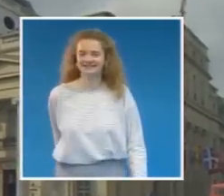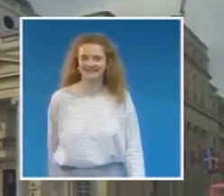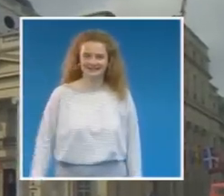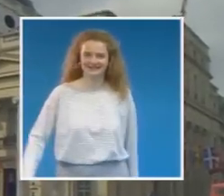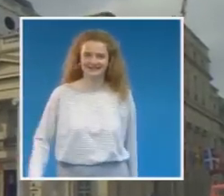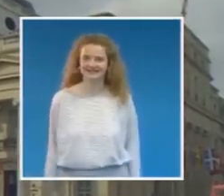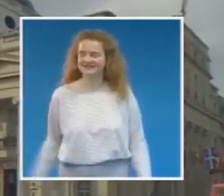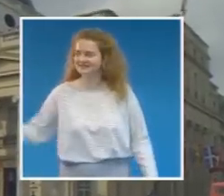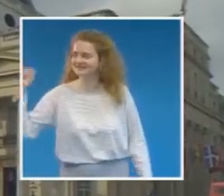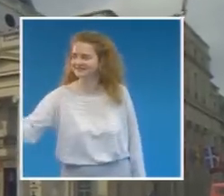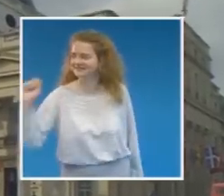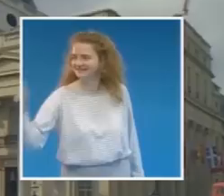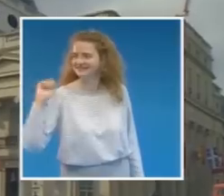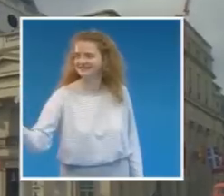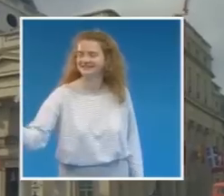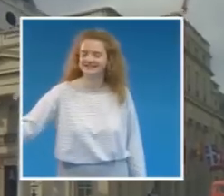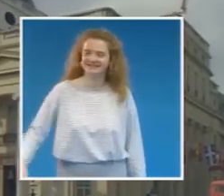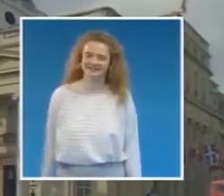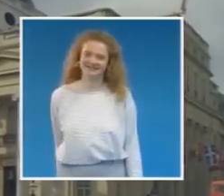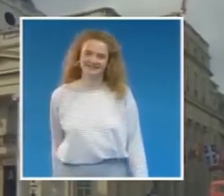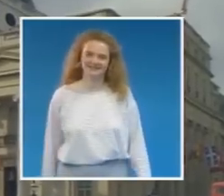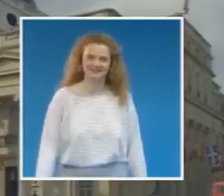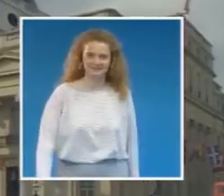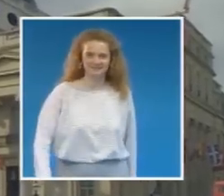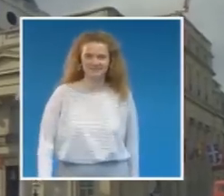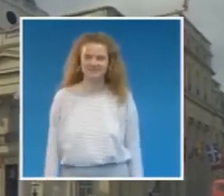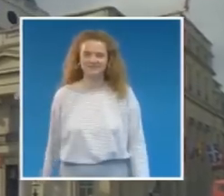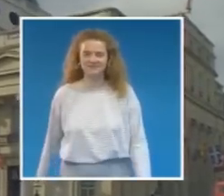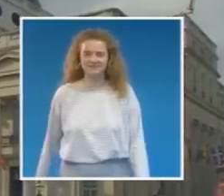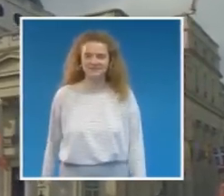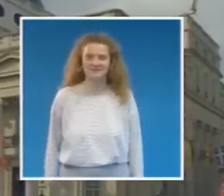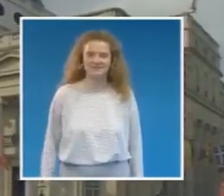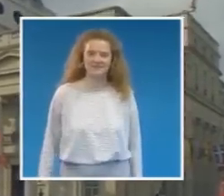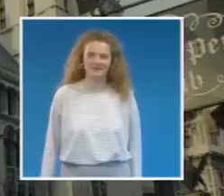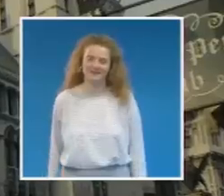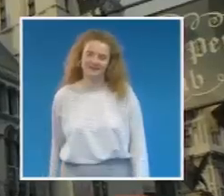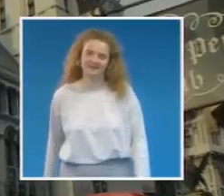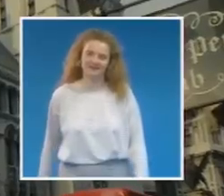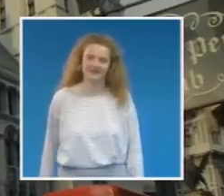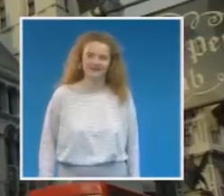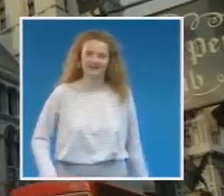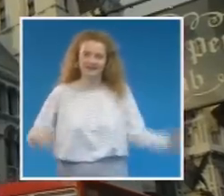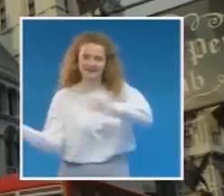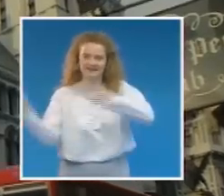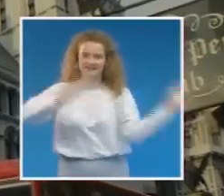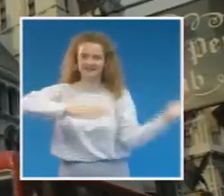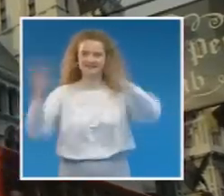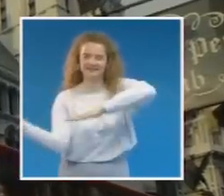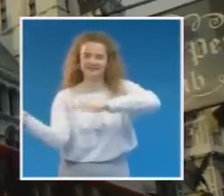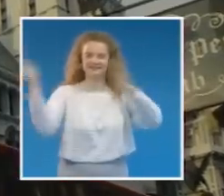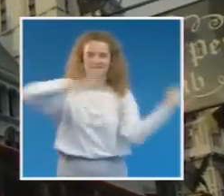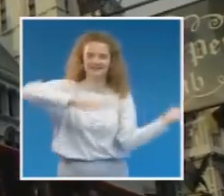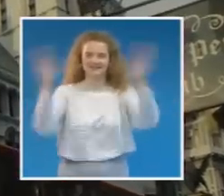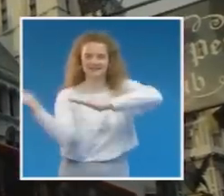ding. The bell on the bus goes ding, ding, ding all day long. The wipers on the bus go swish,